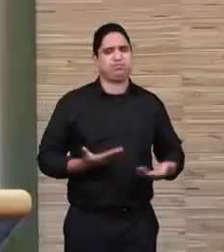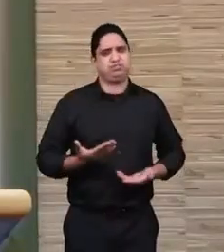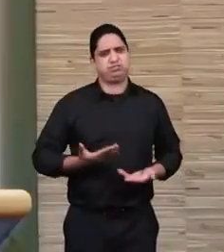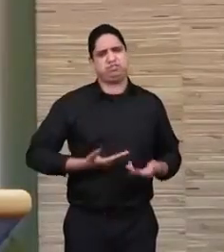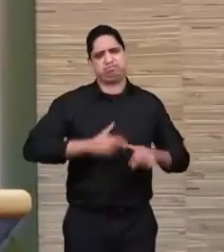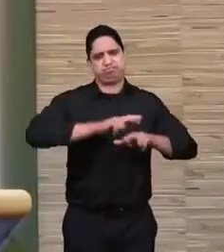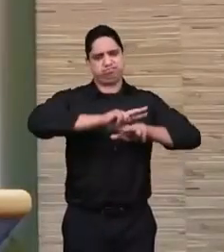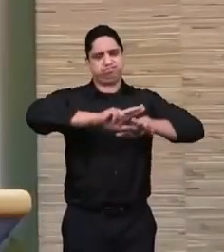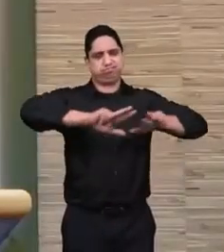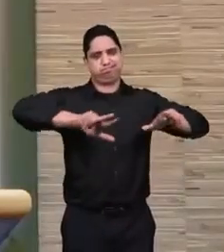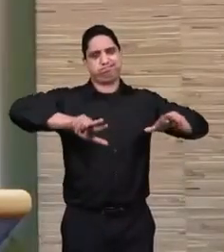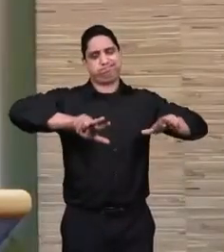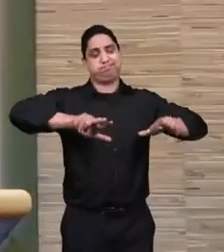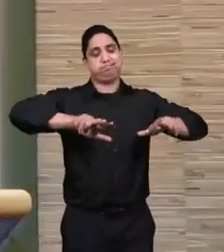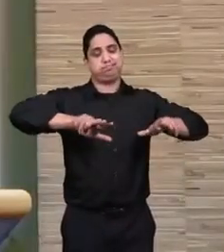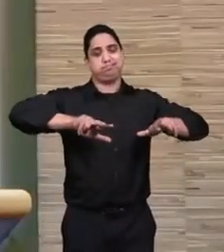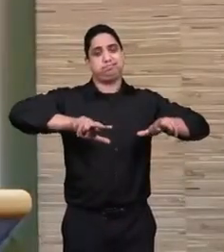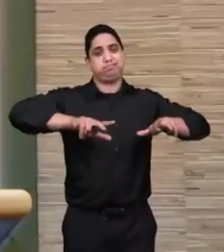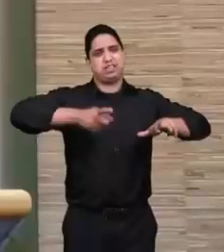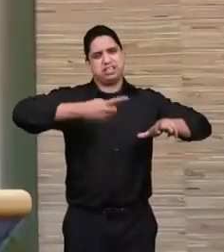which brings us